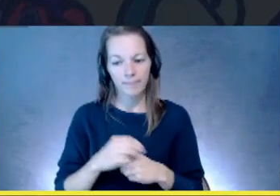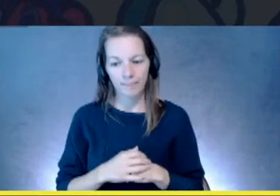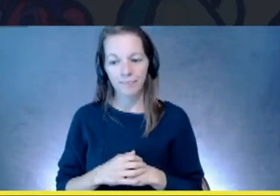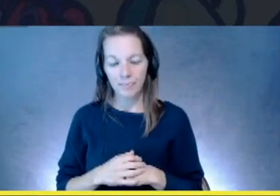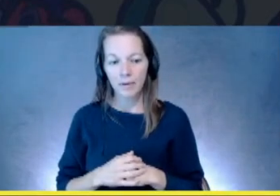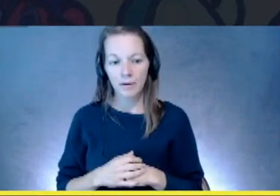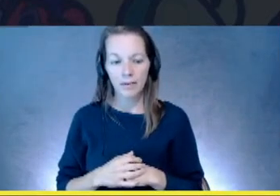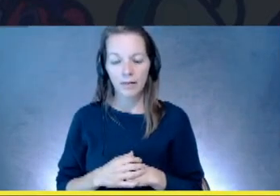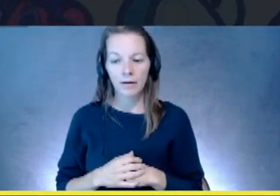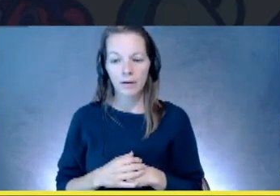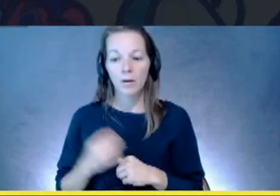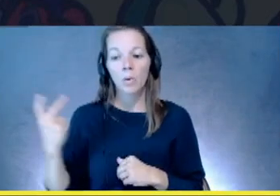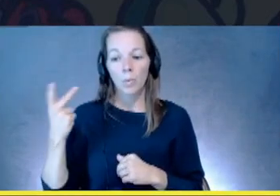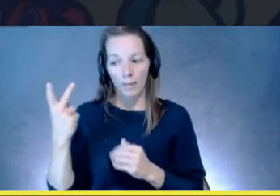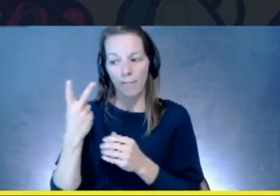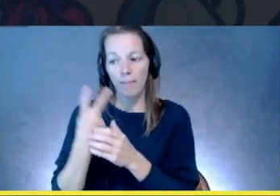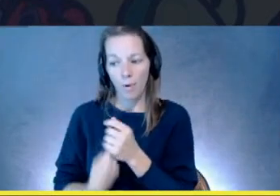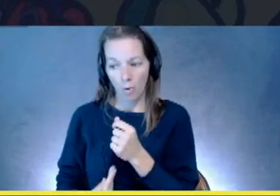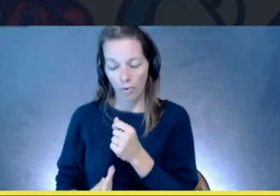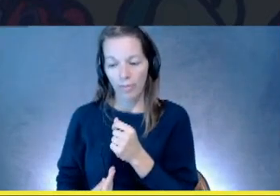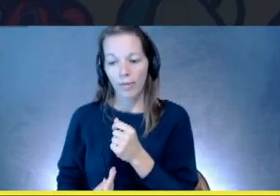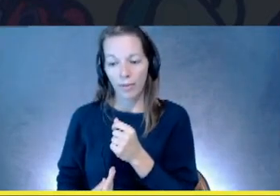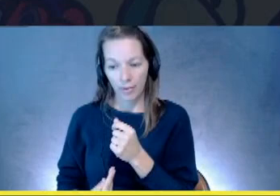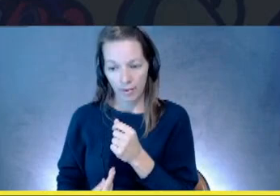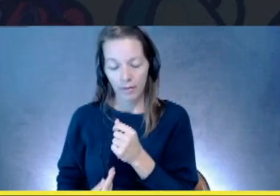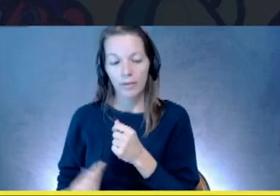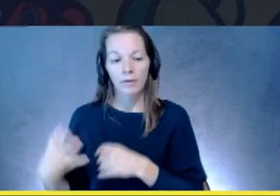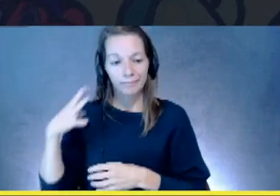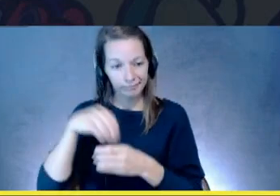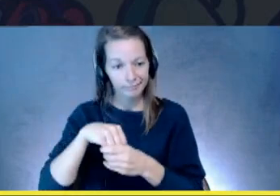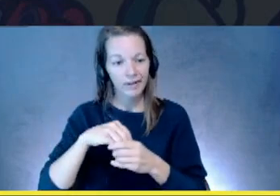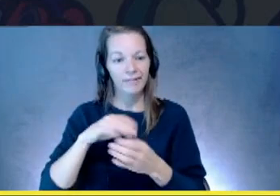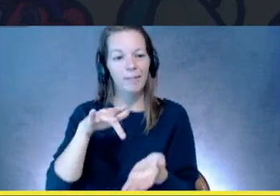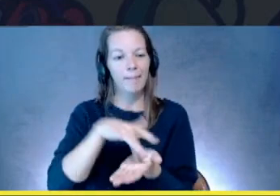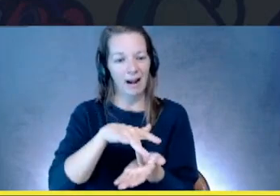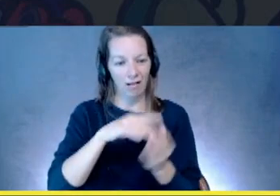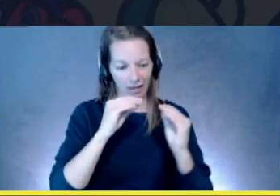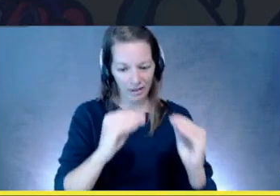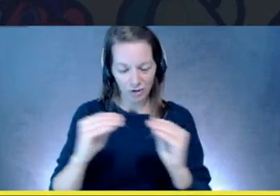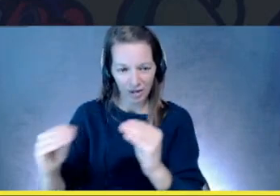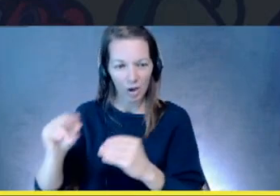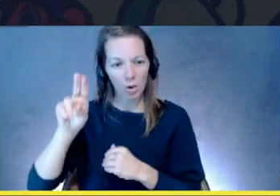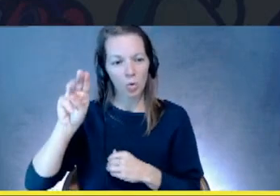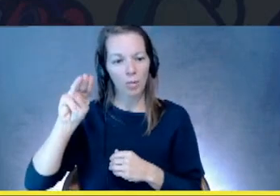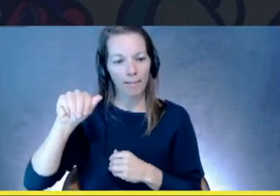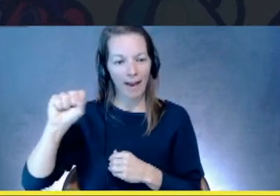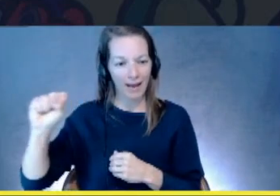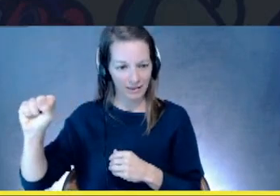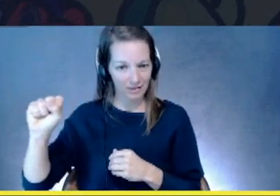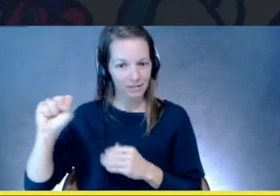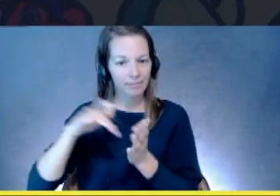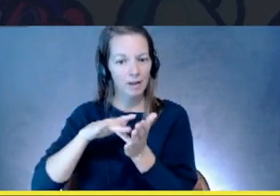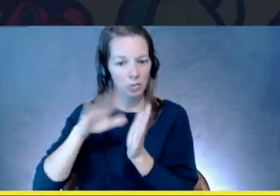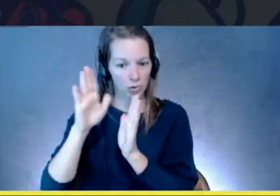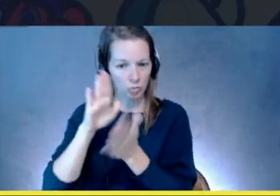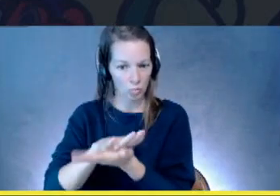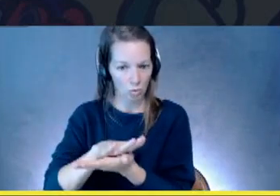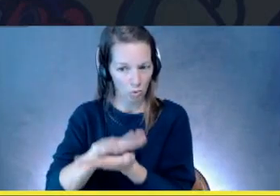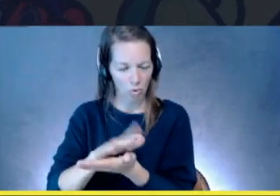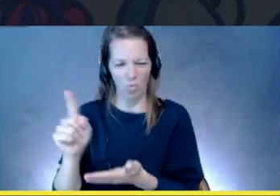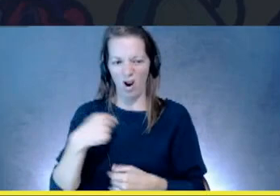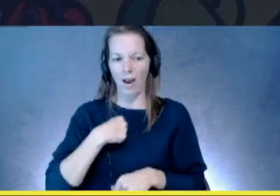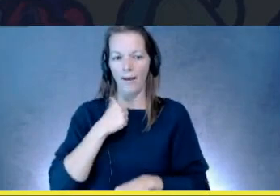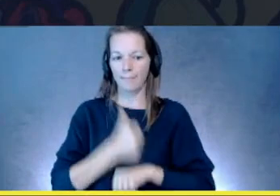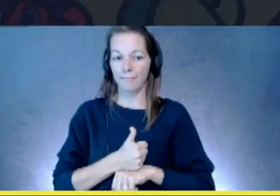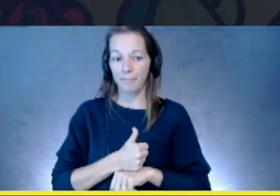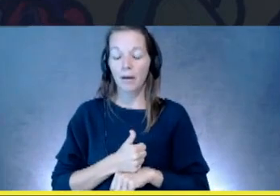We both play a role in medical education at UMass Medical School, where I'm based. And I